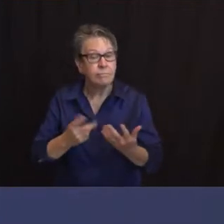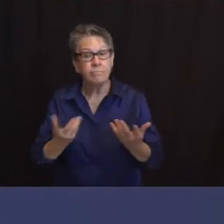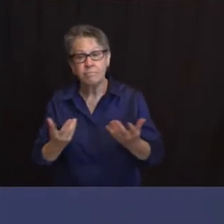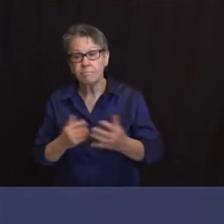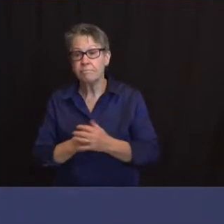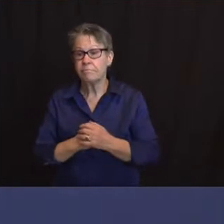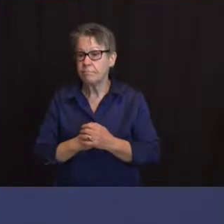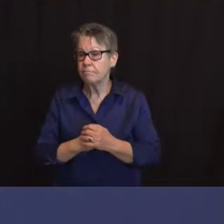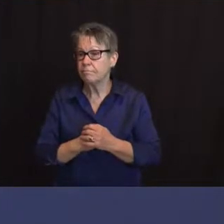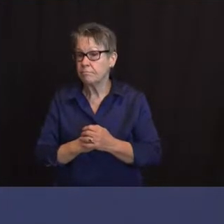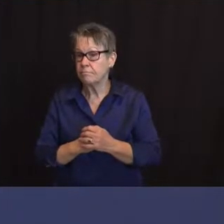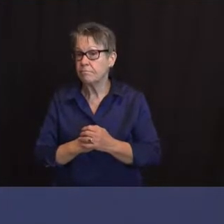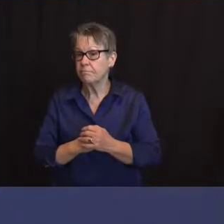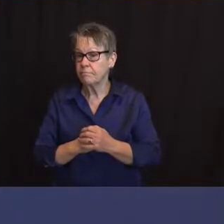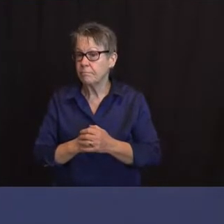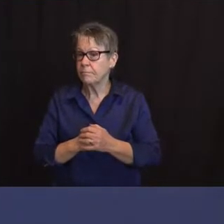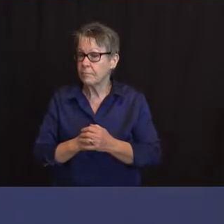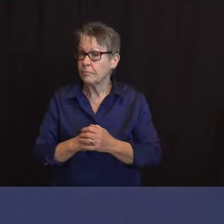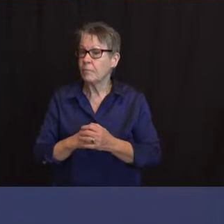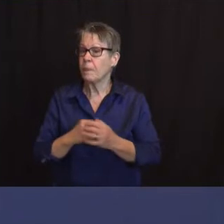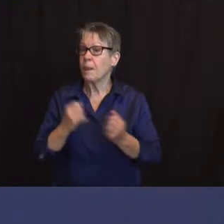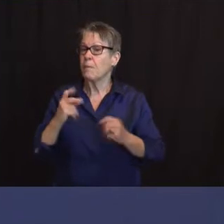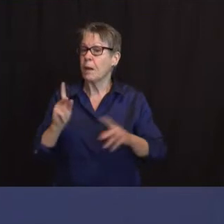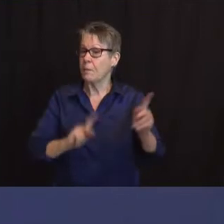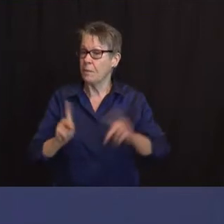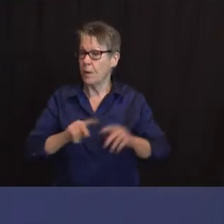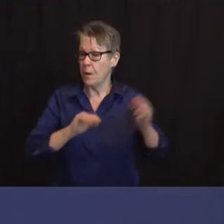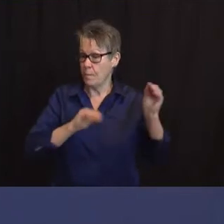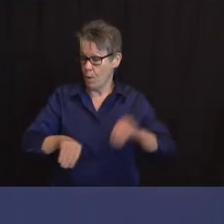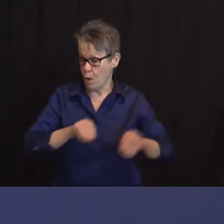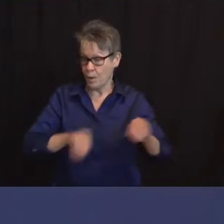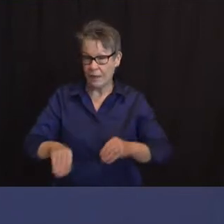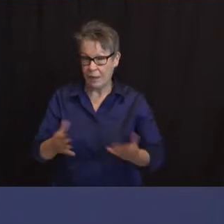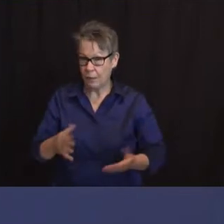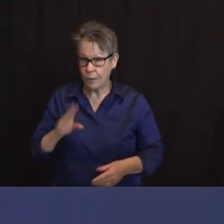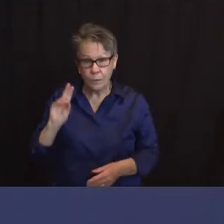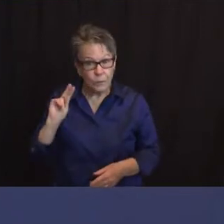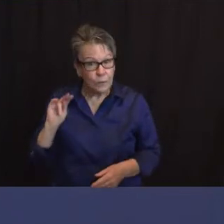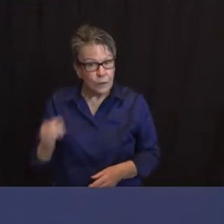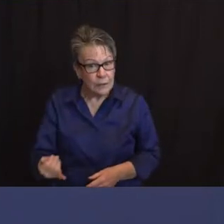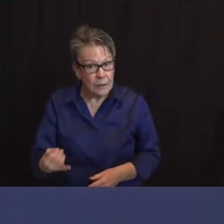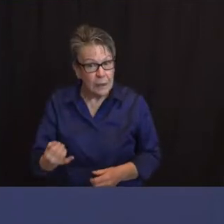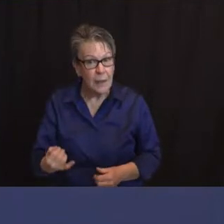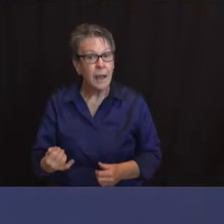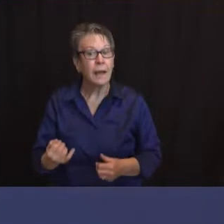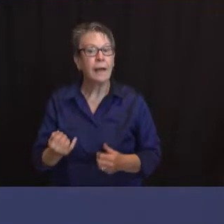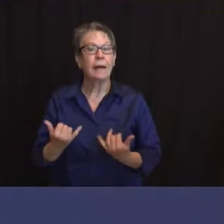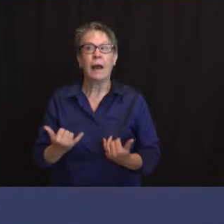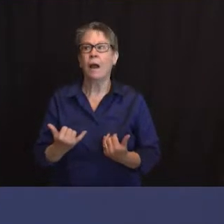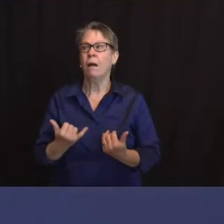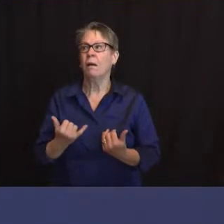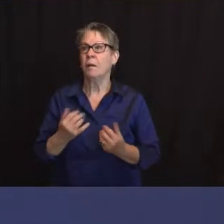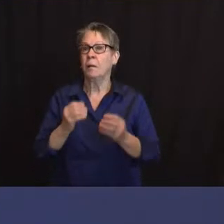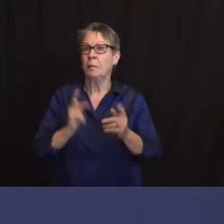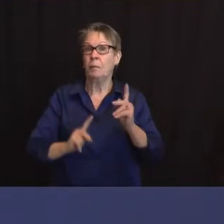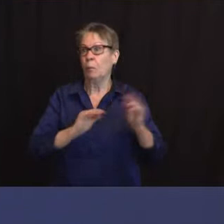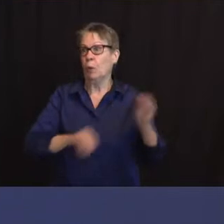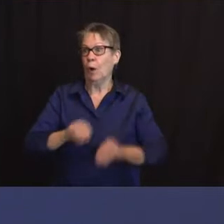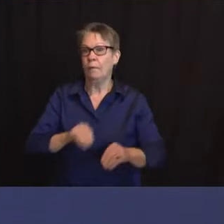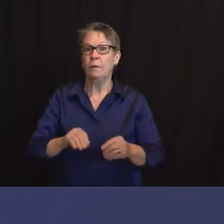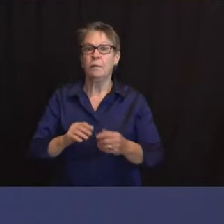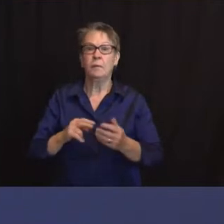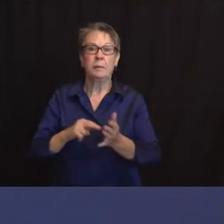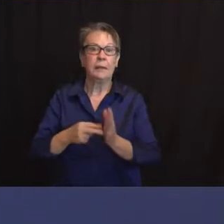People want to come here. Judy, critique this. The naysayers